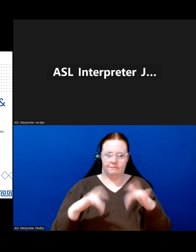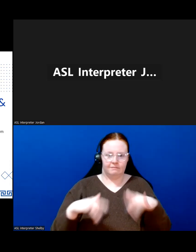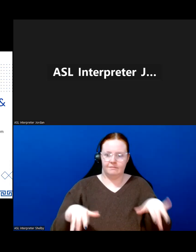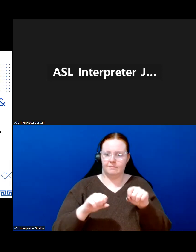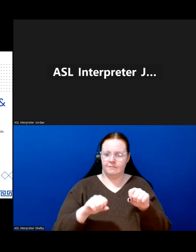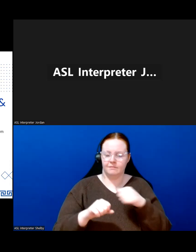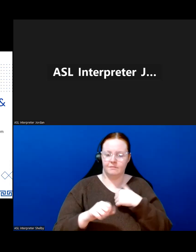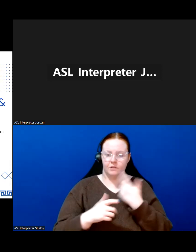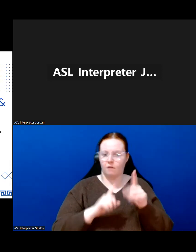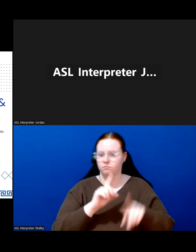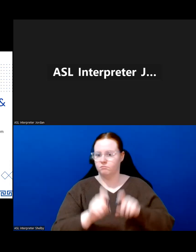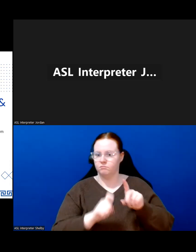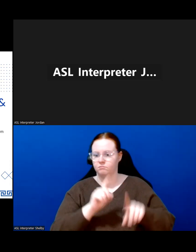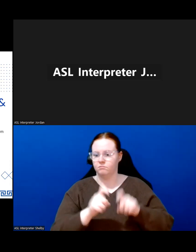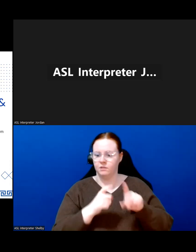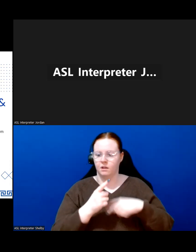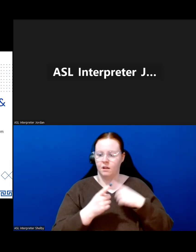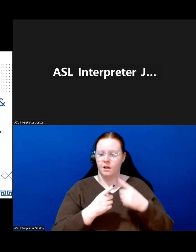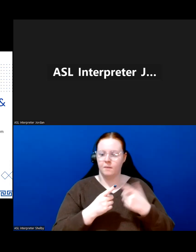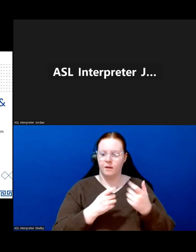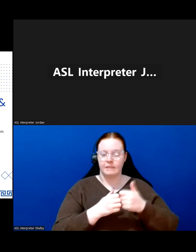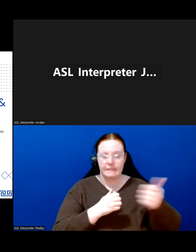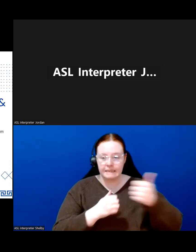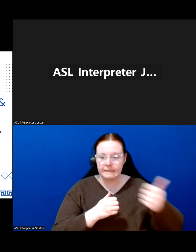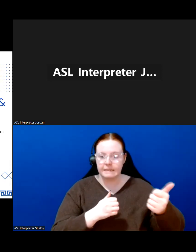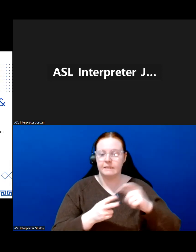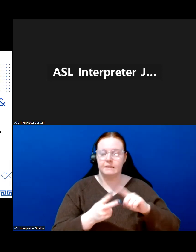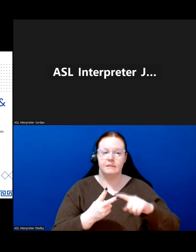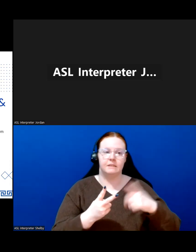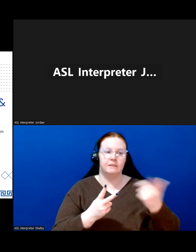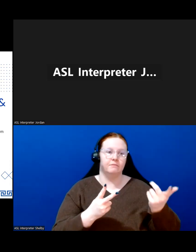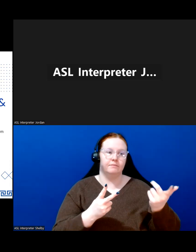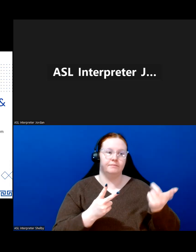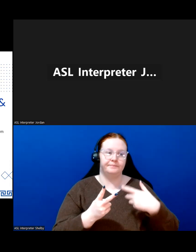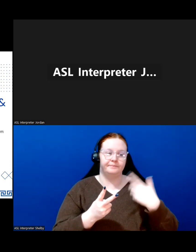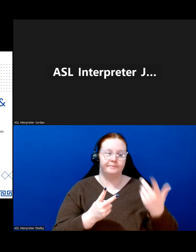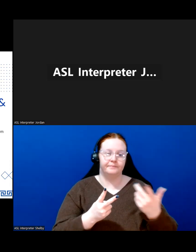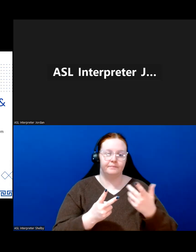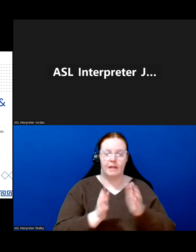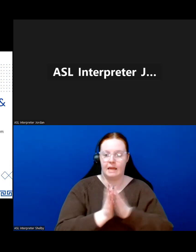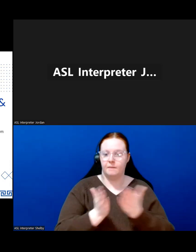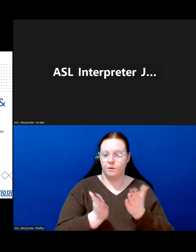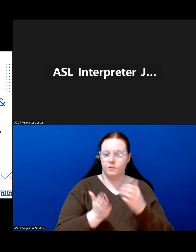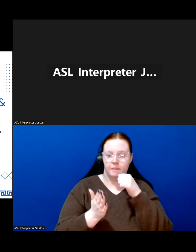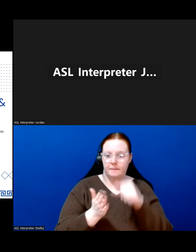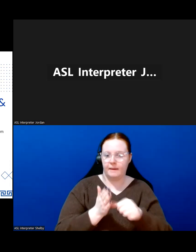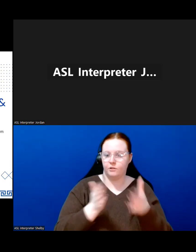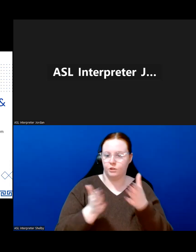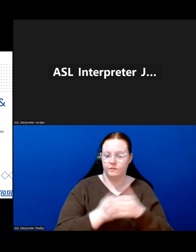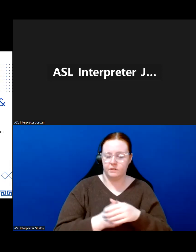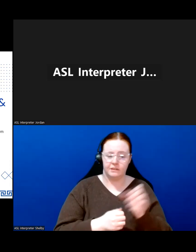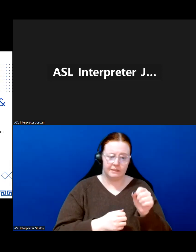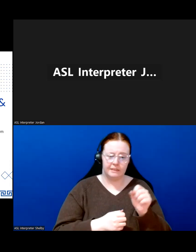a lot of different questions about the distance away and books by mail. Yeah. So books by mail